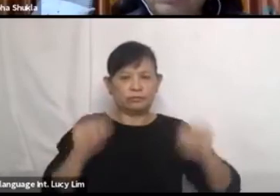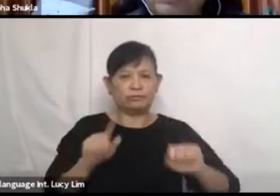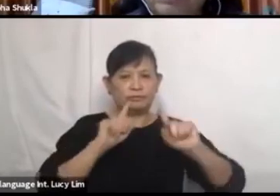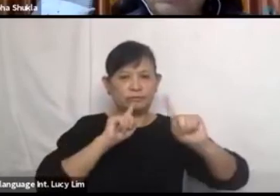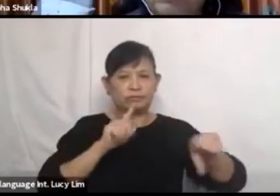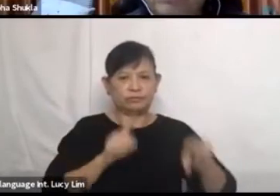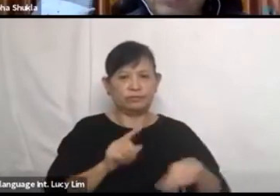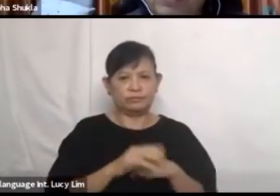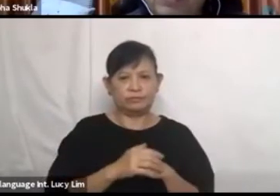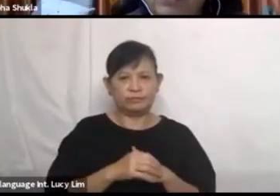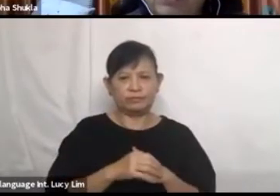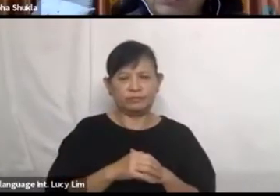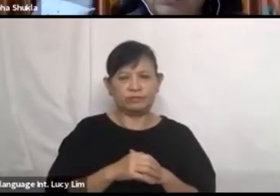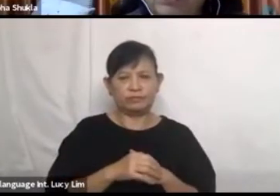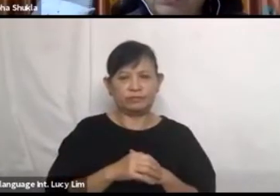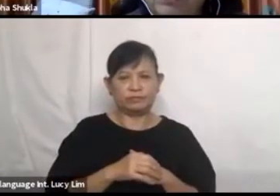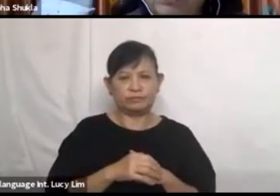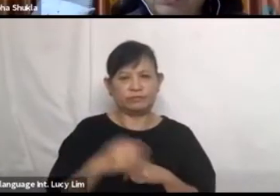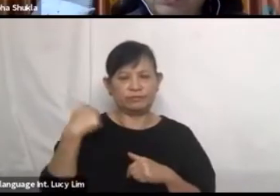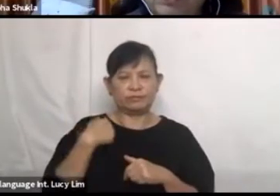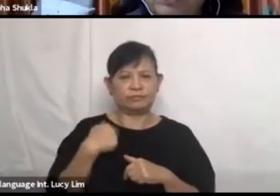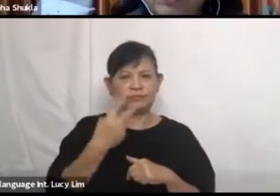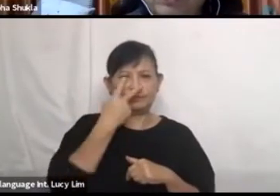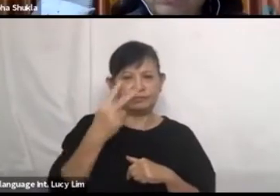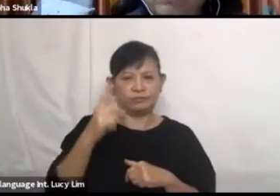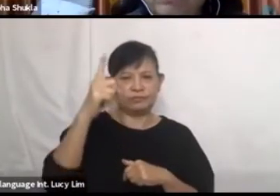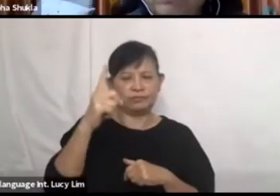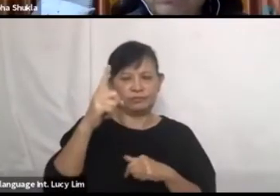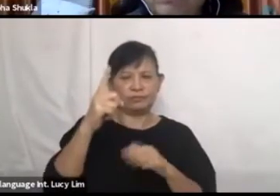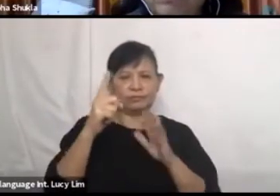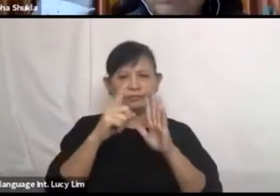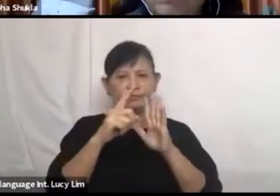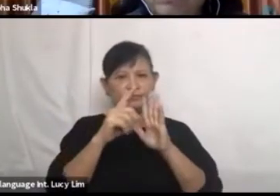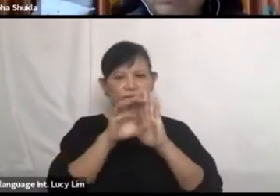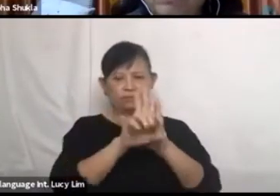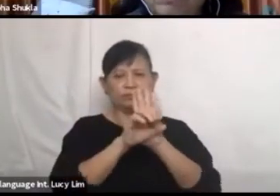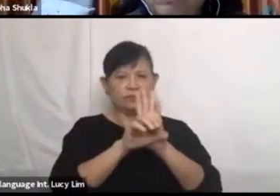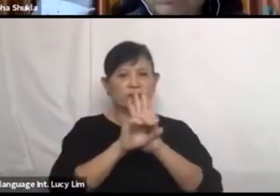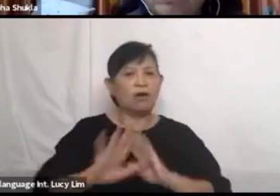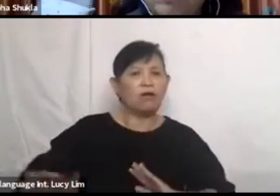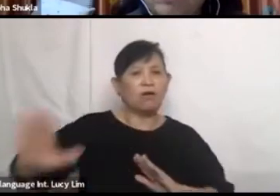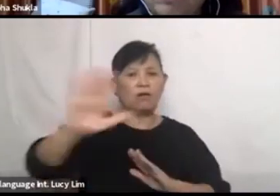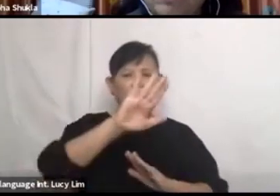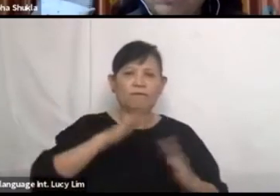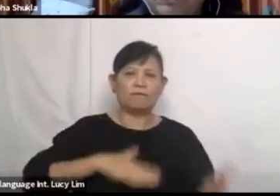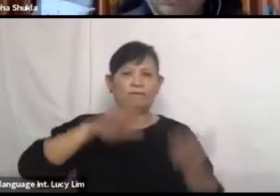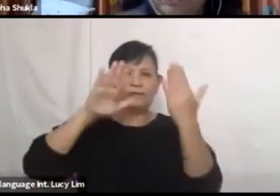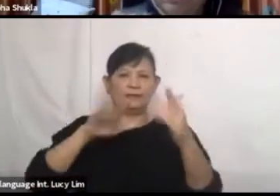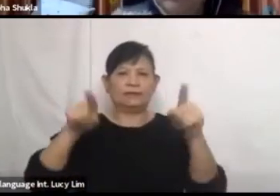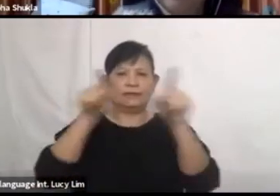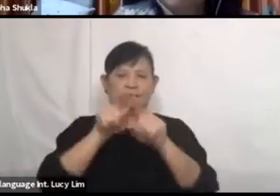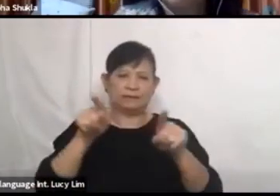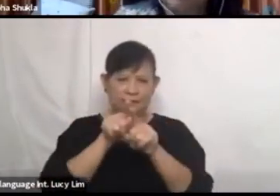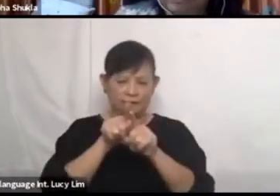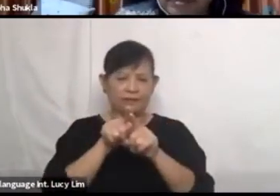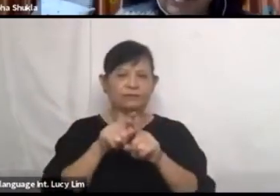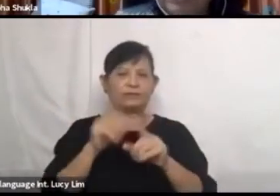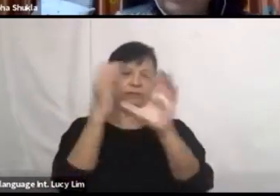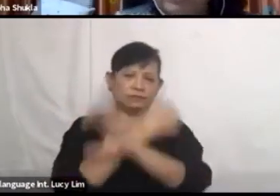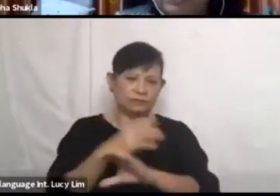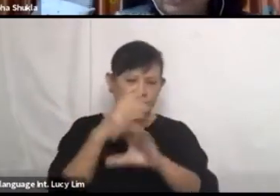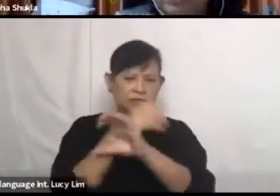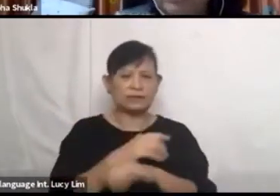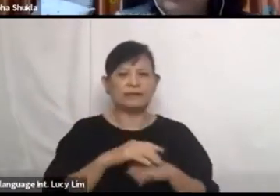I just say one of the example, like we also face the same challenge in Pakistan, where the crisis centers and the